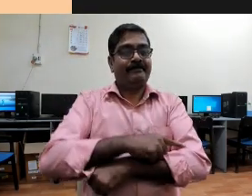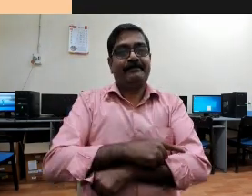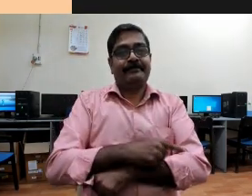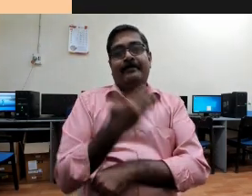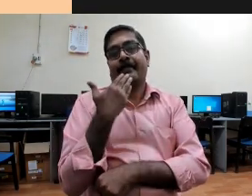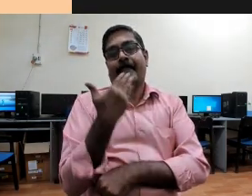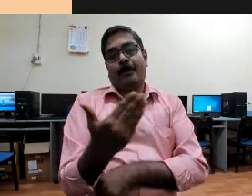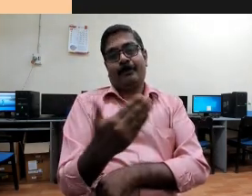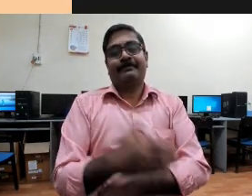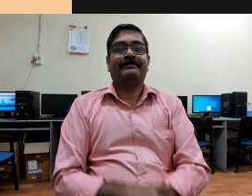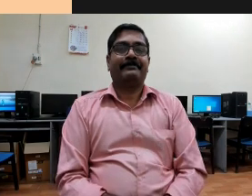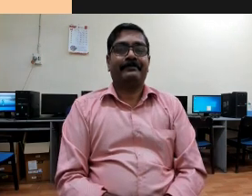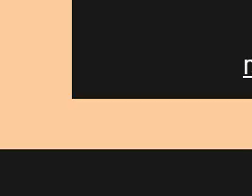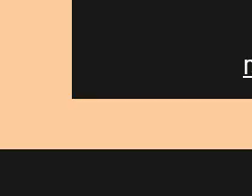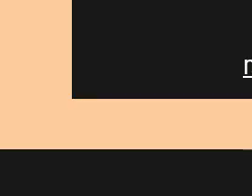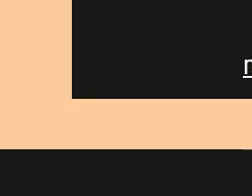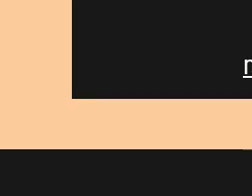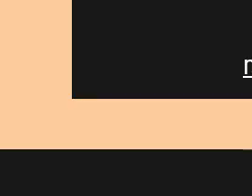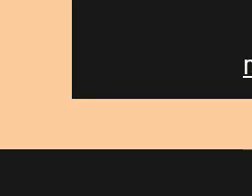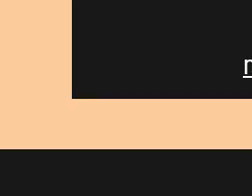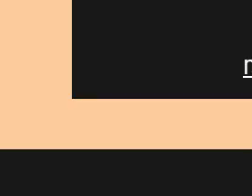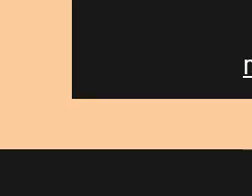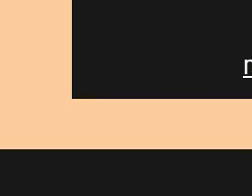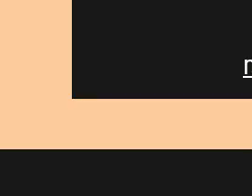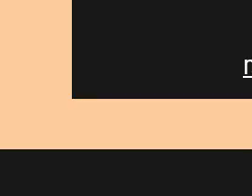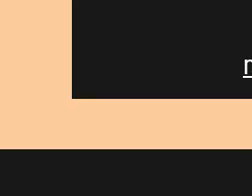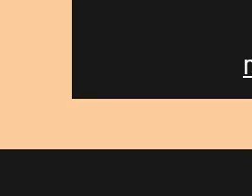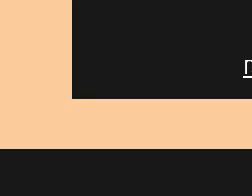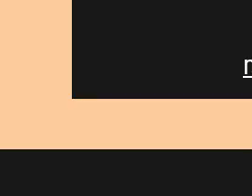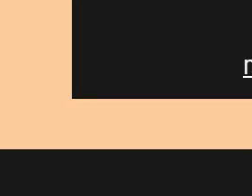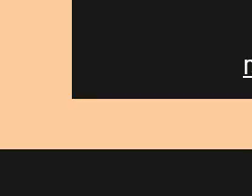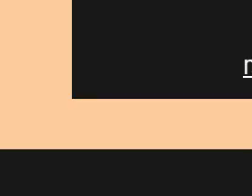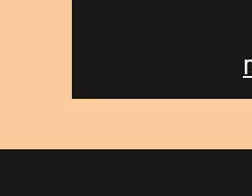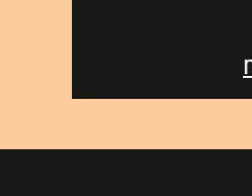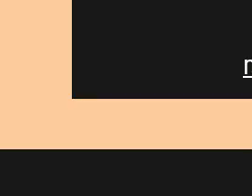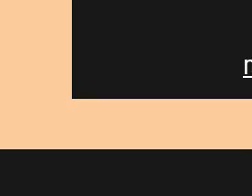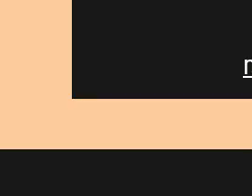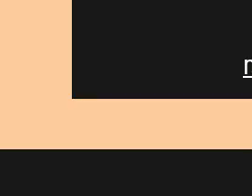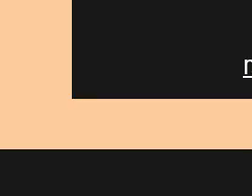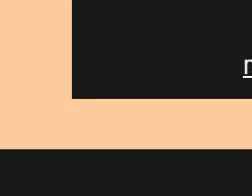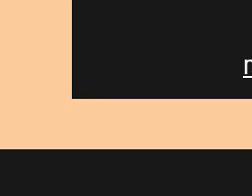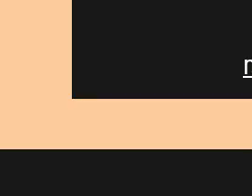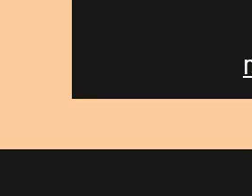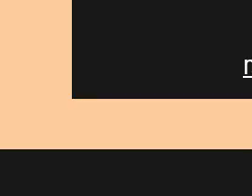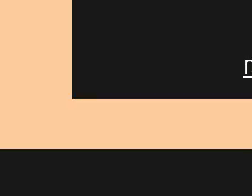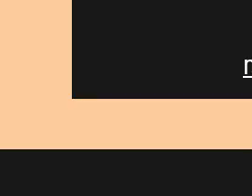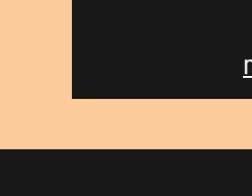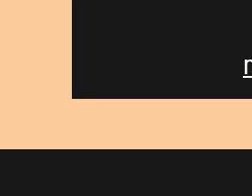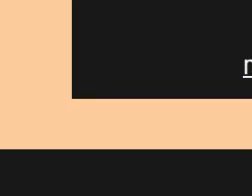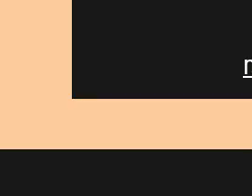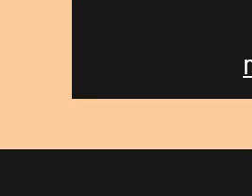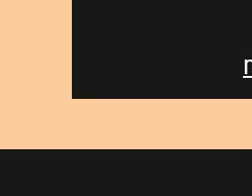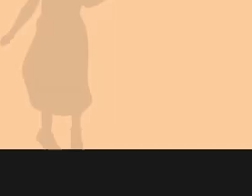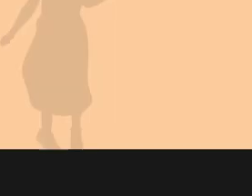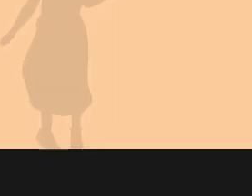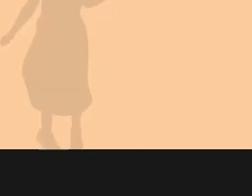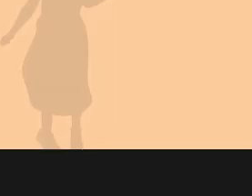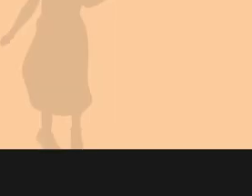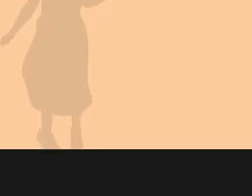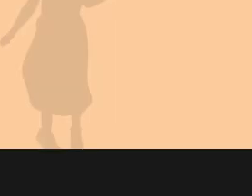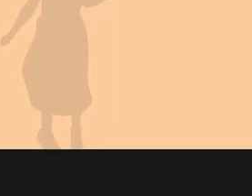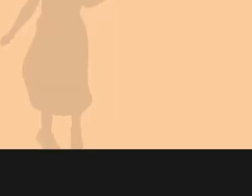Thank you so much for your time. If you have any questions, please drop it down to the email ID given below. Have a good day.